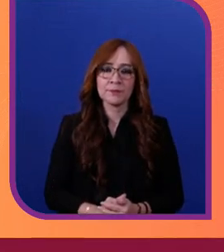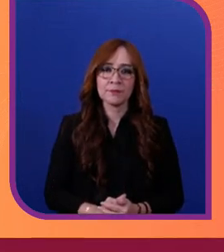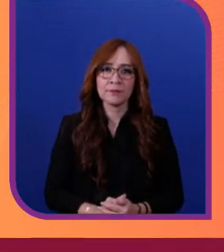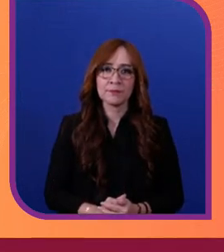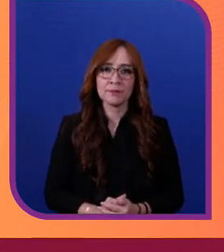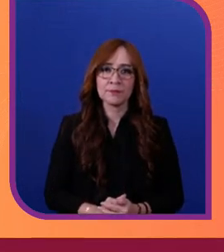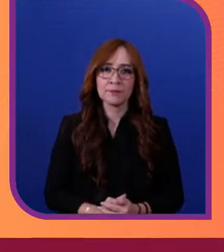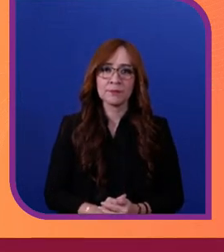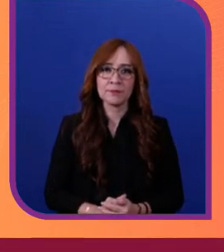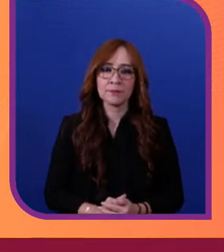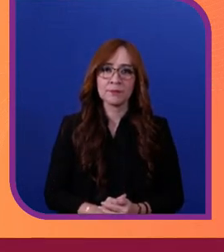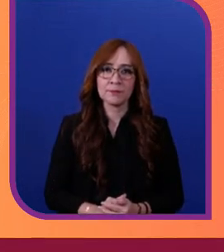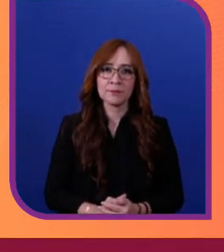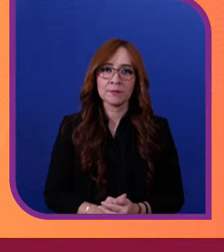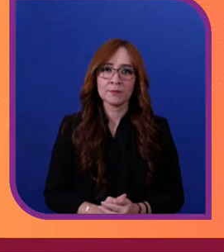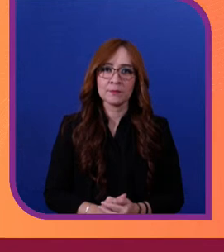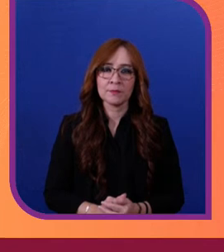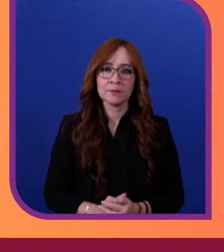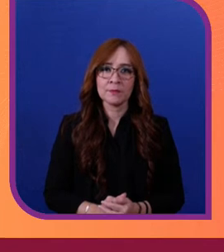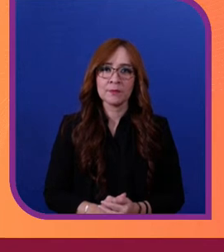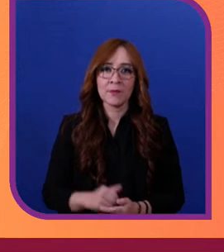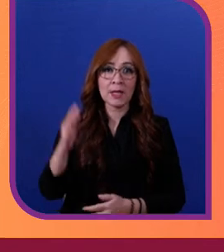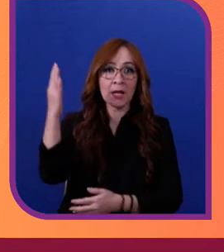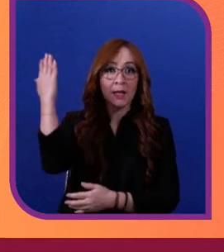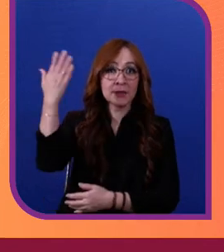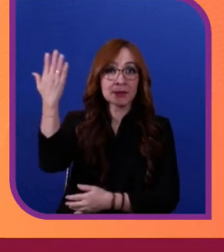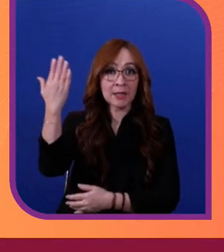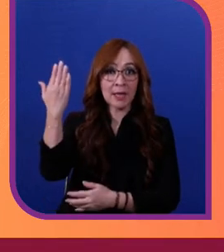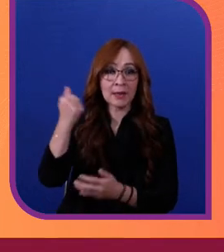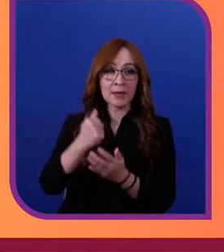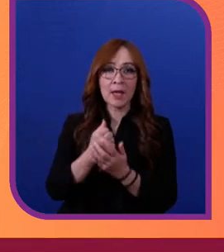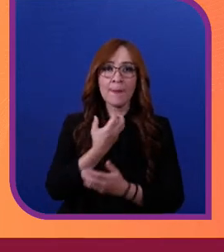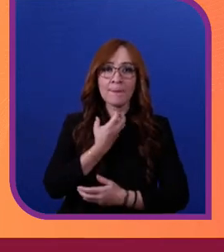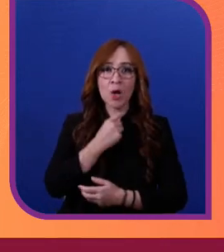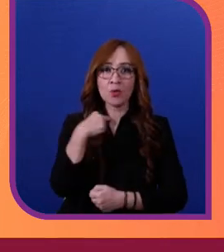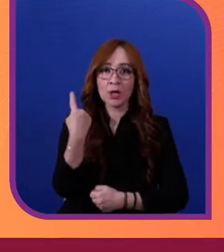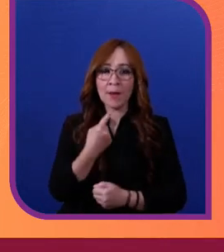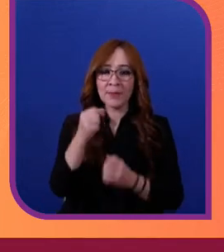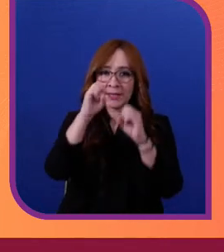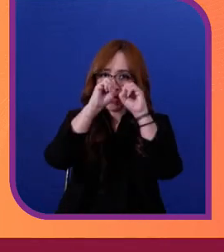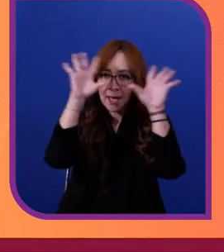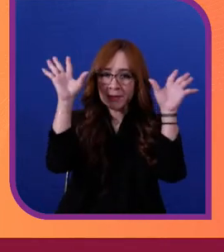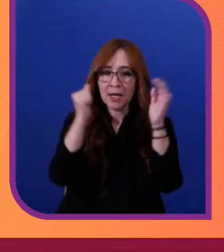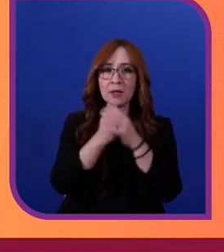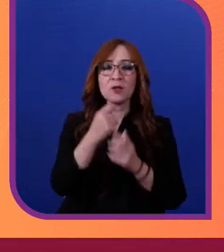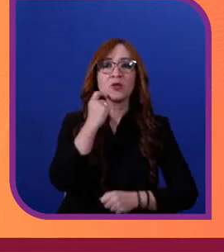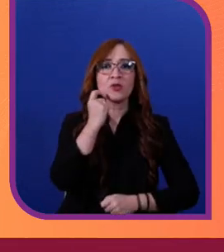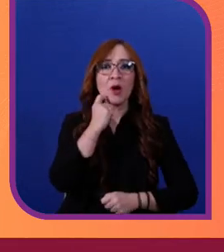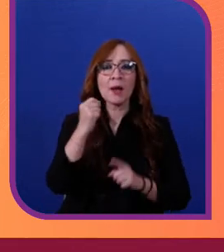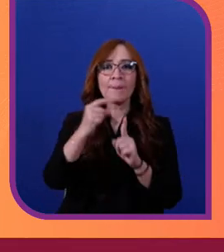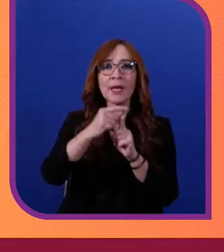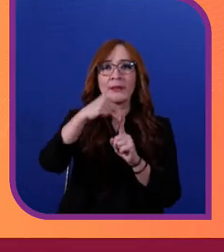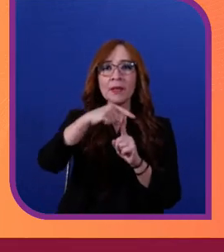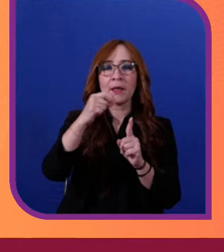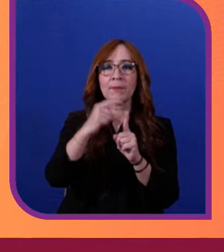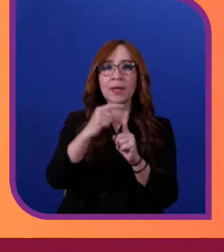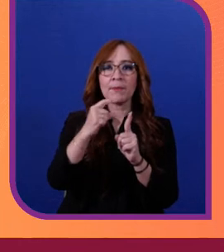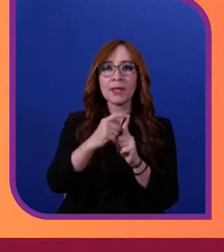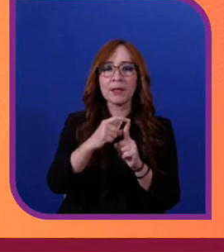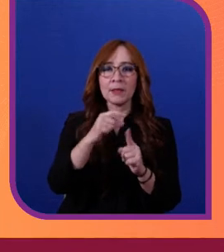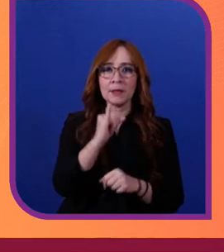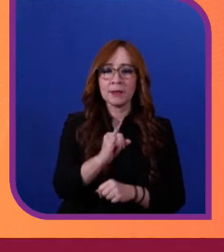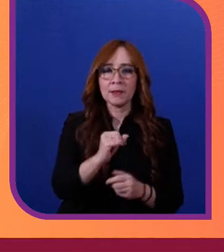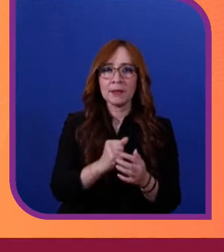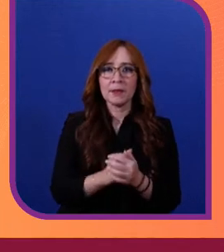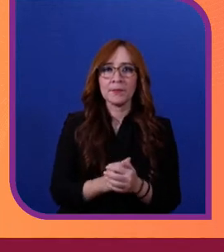introduce about a Jeff and it's Monday the number of projects banner mention Alea ristos